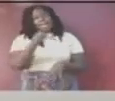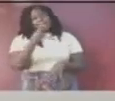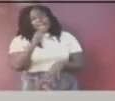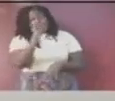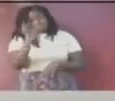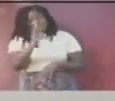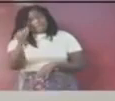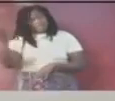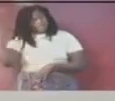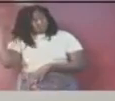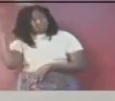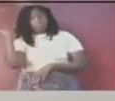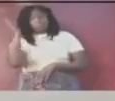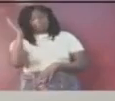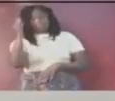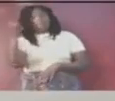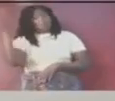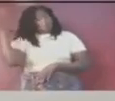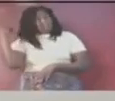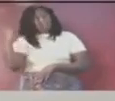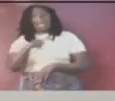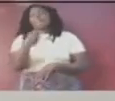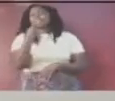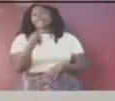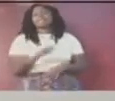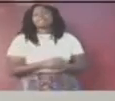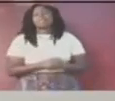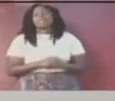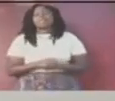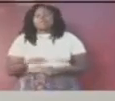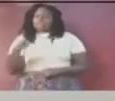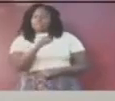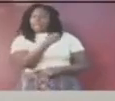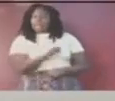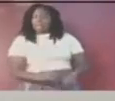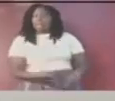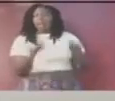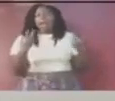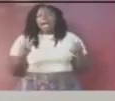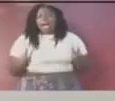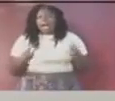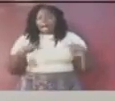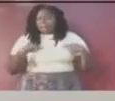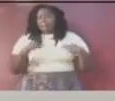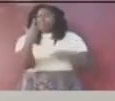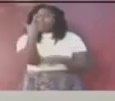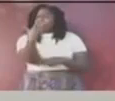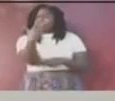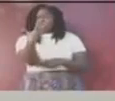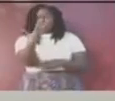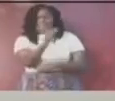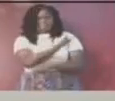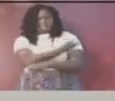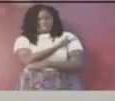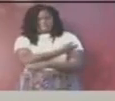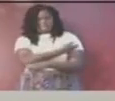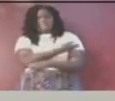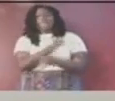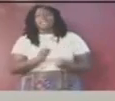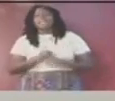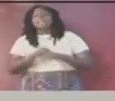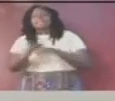Friday that China had 3 vaccines before